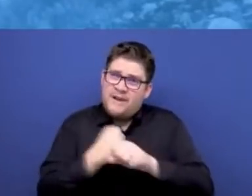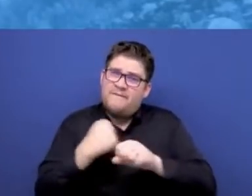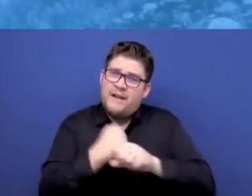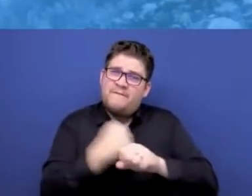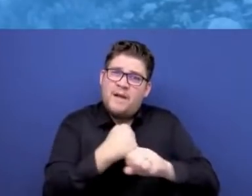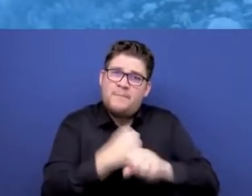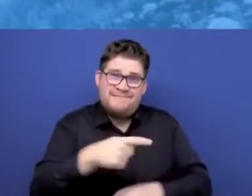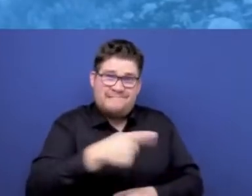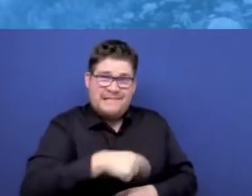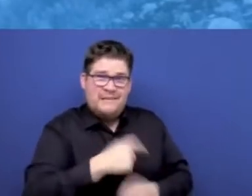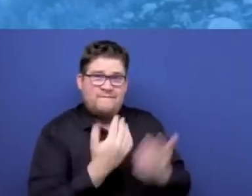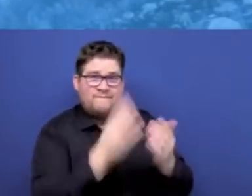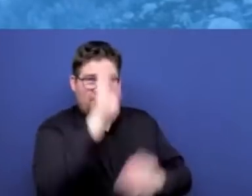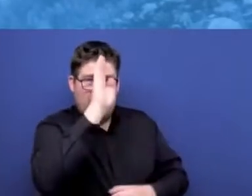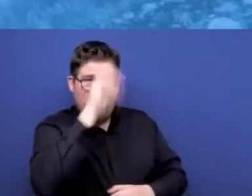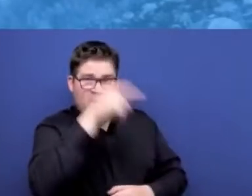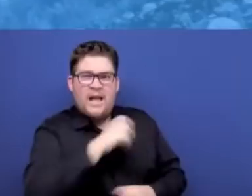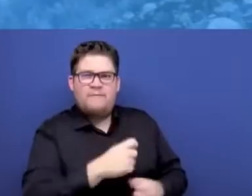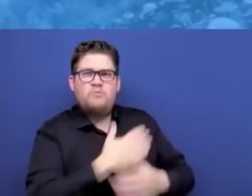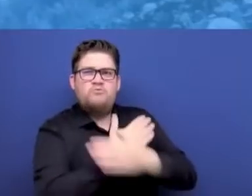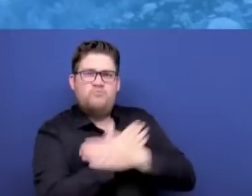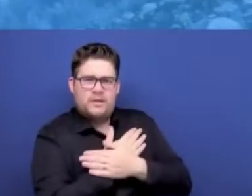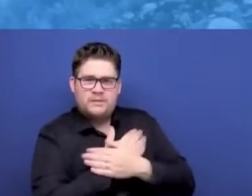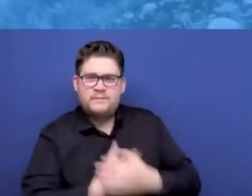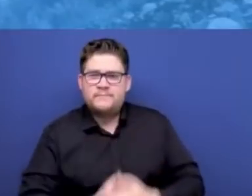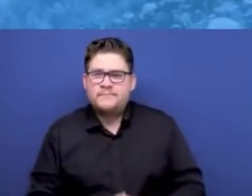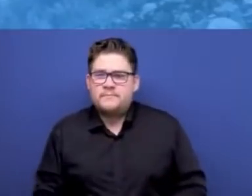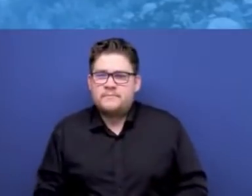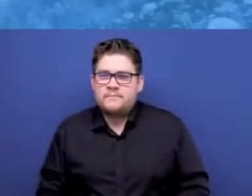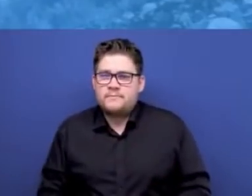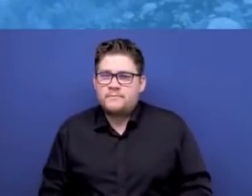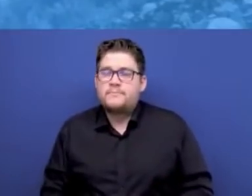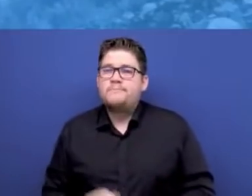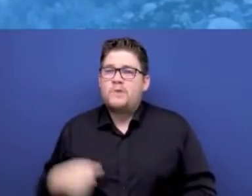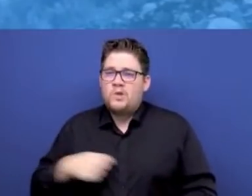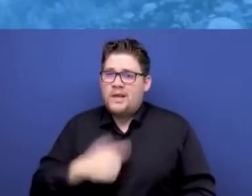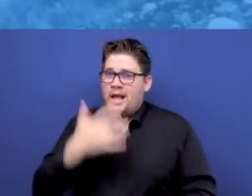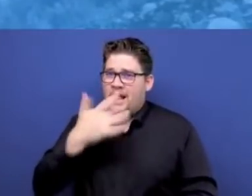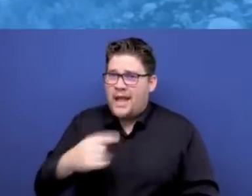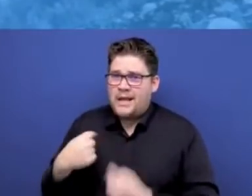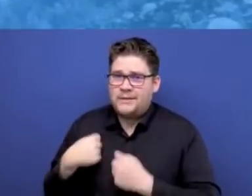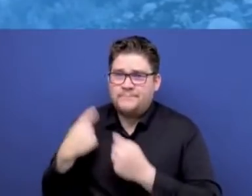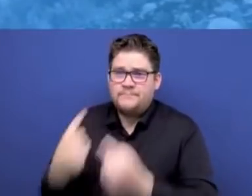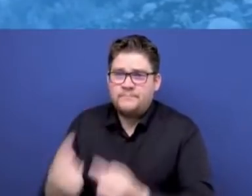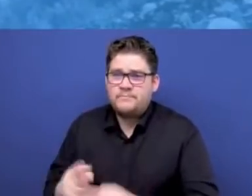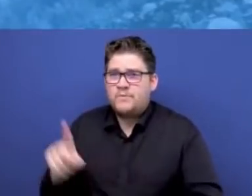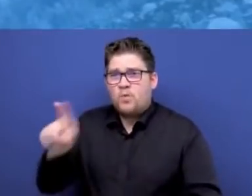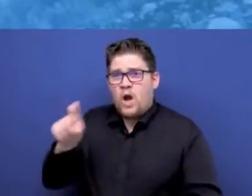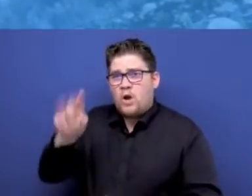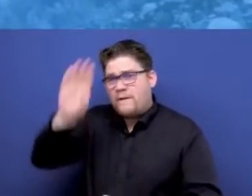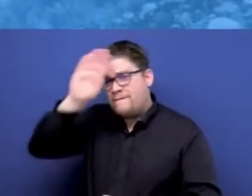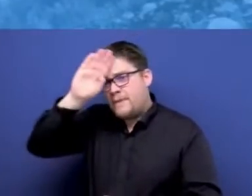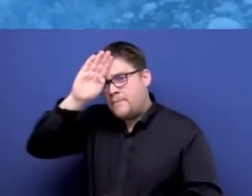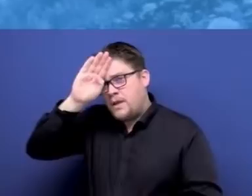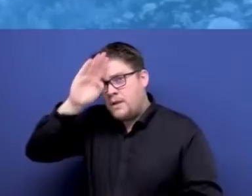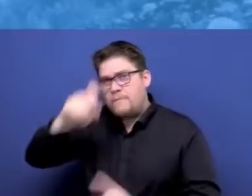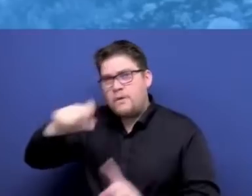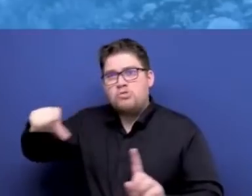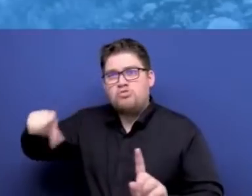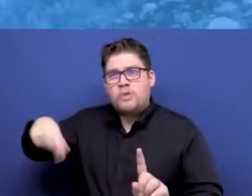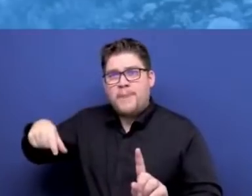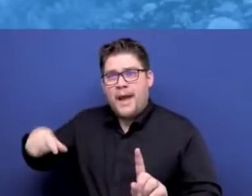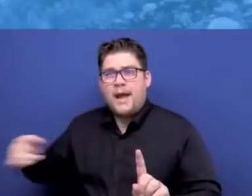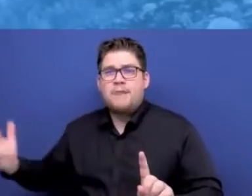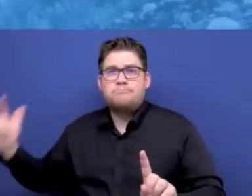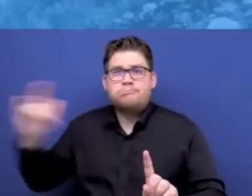even though that we've been lucky enough to have 100 firefighters from Quebec join our province last Friday, July 23rd. And